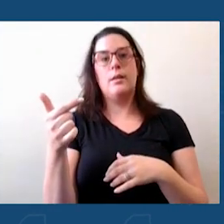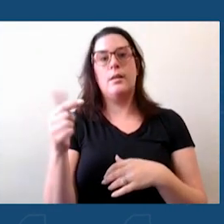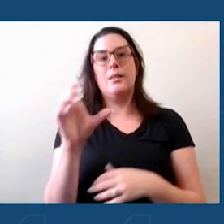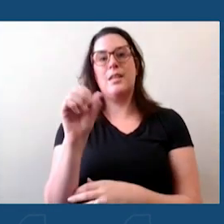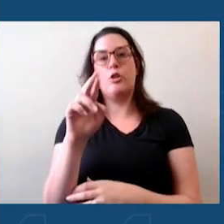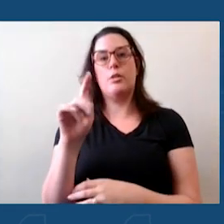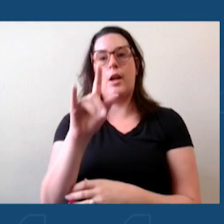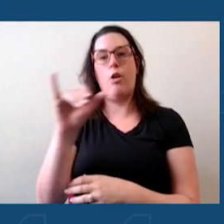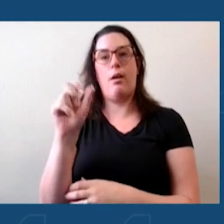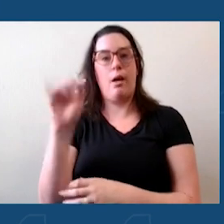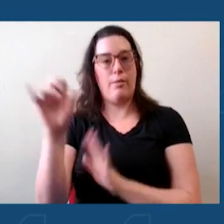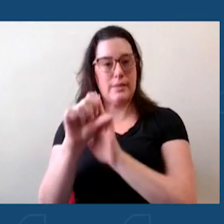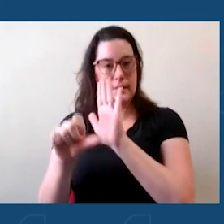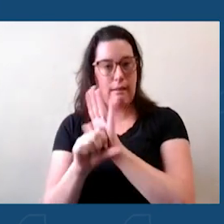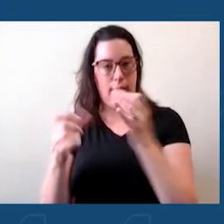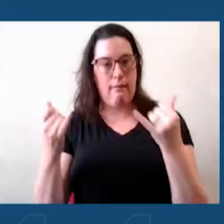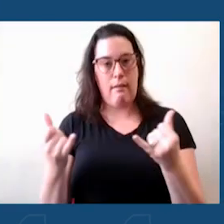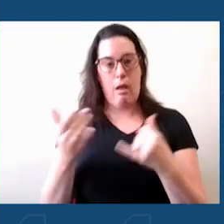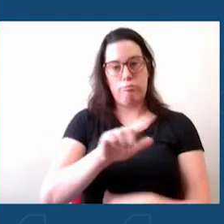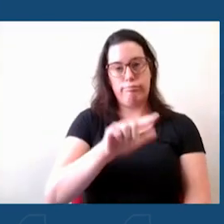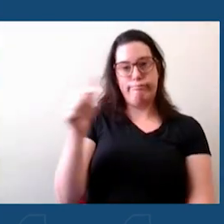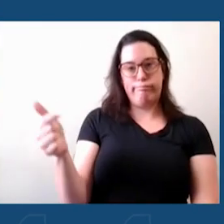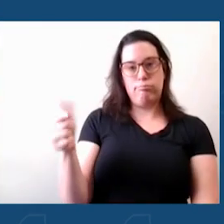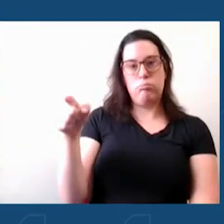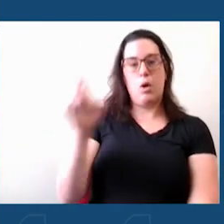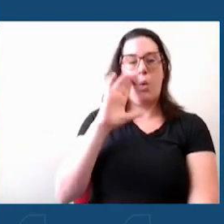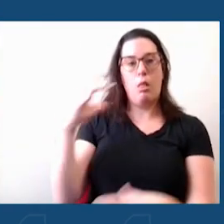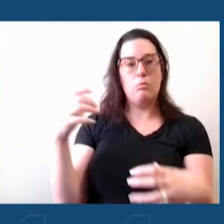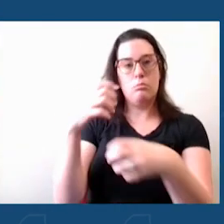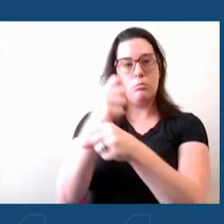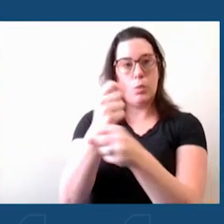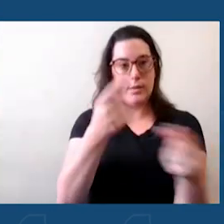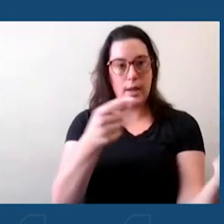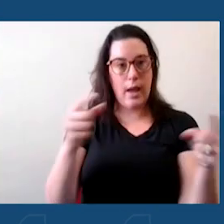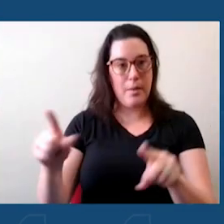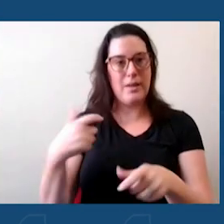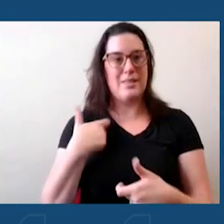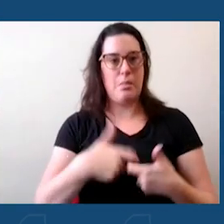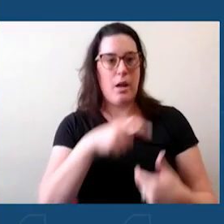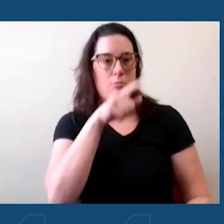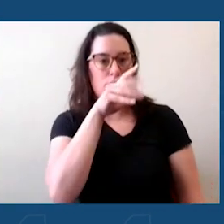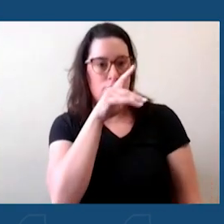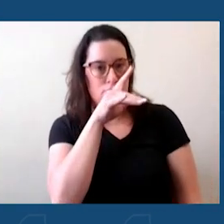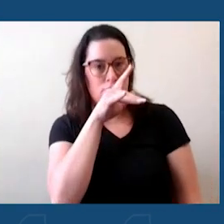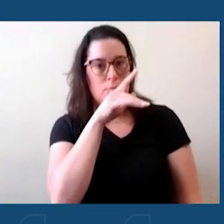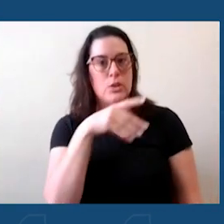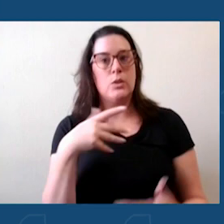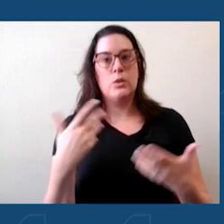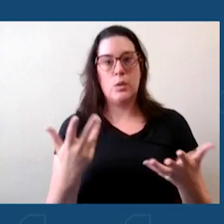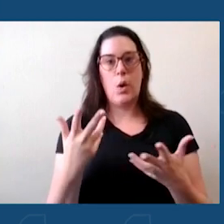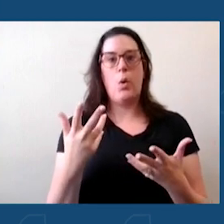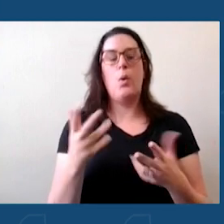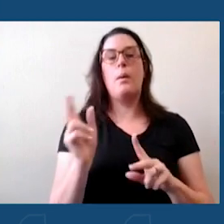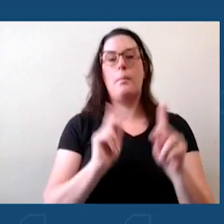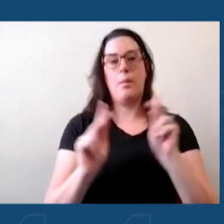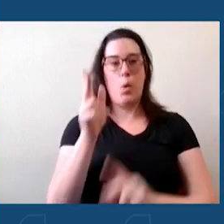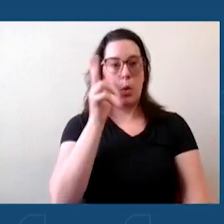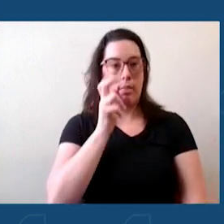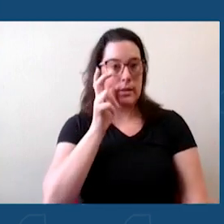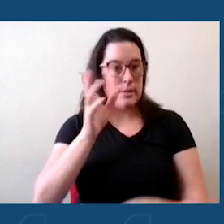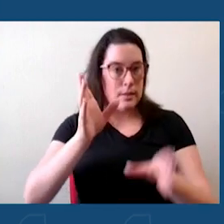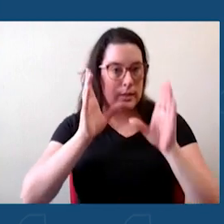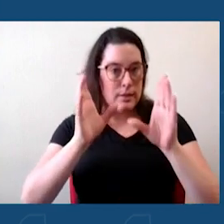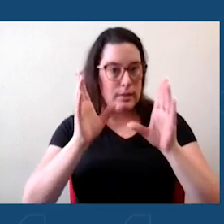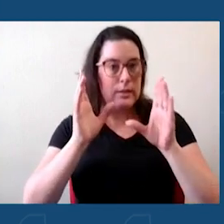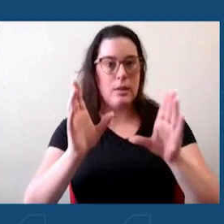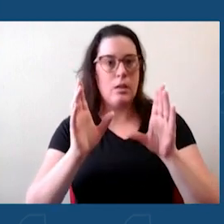to give a synopsis of this in Spanish, so people that are listening and concerned about their